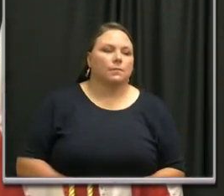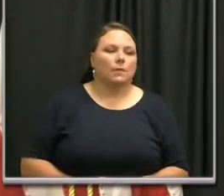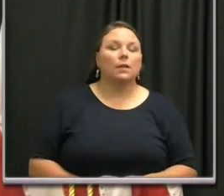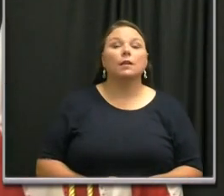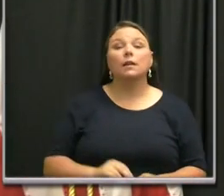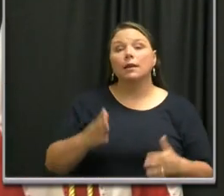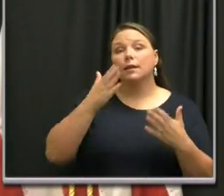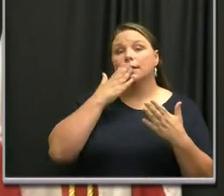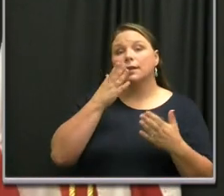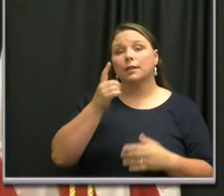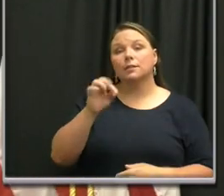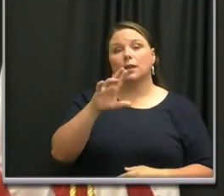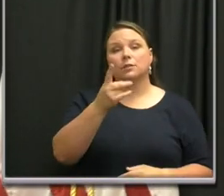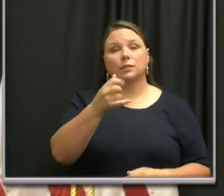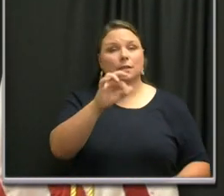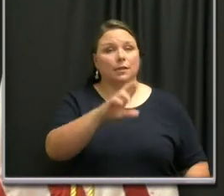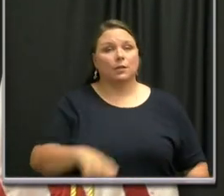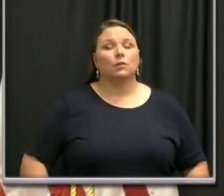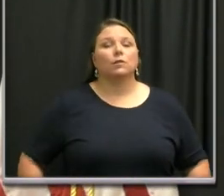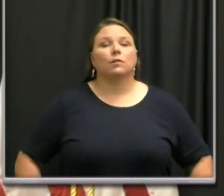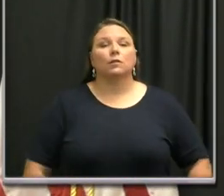Thank you, Dr. Jahangir.